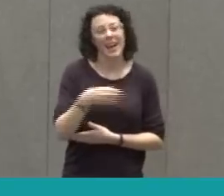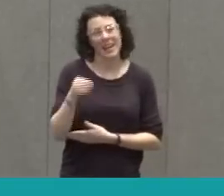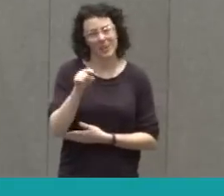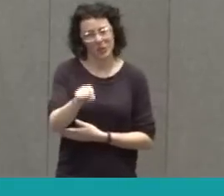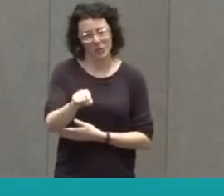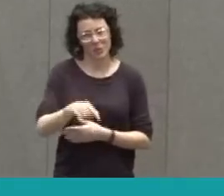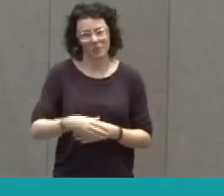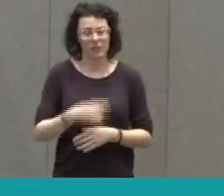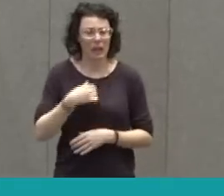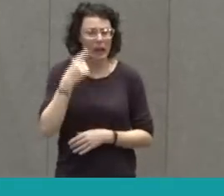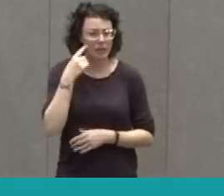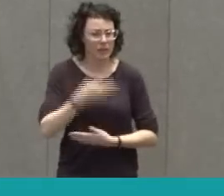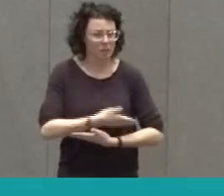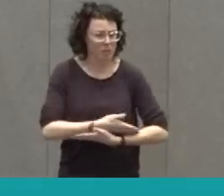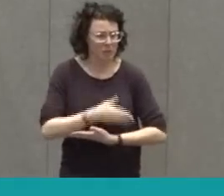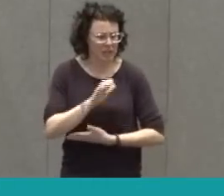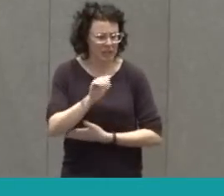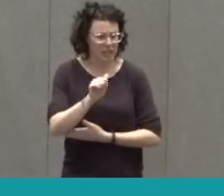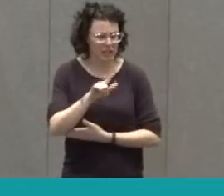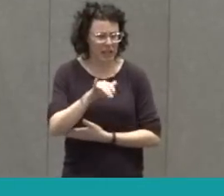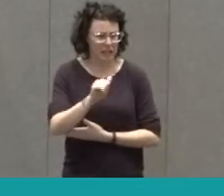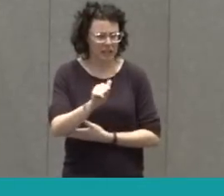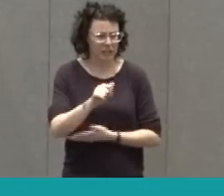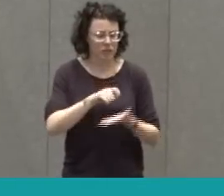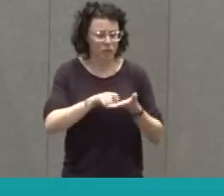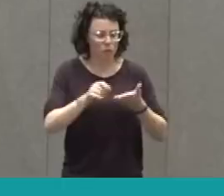I think baby Kalia was her daughter.